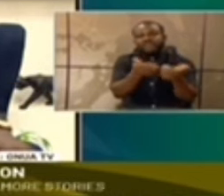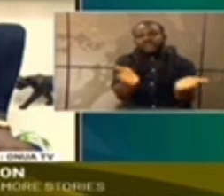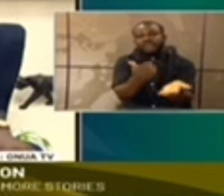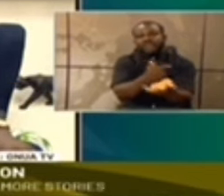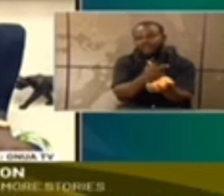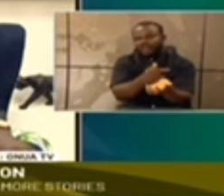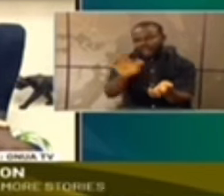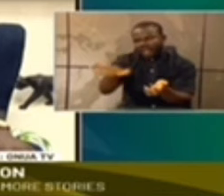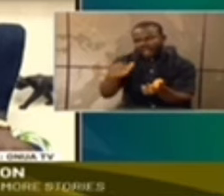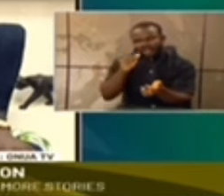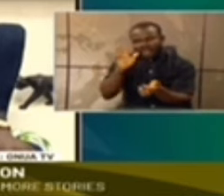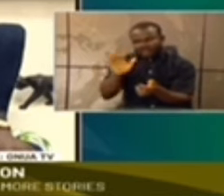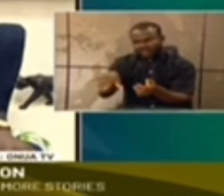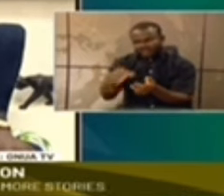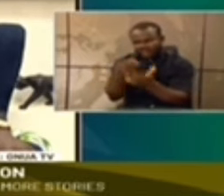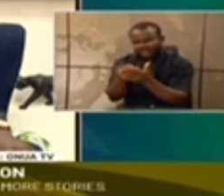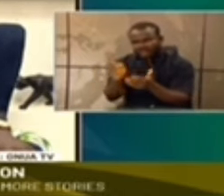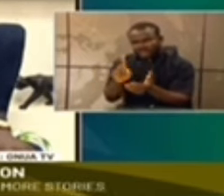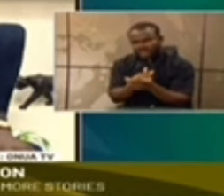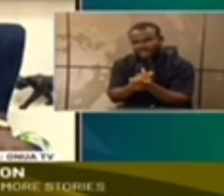Madam Scaraway.